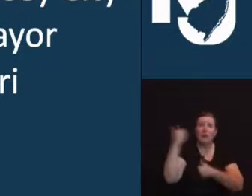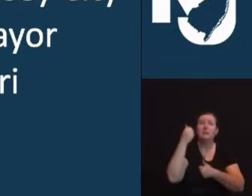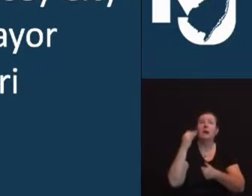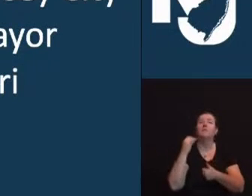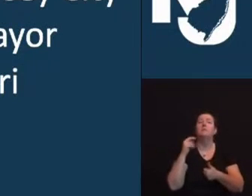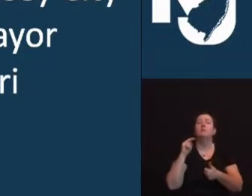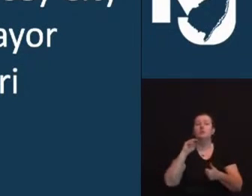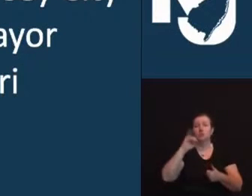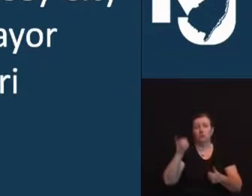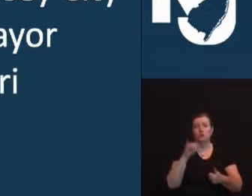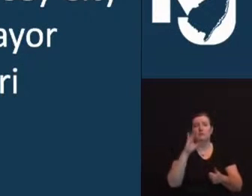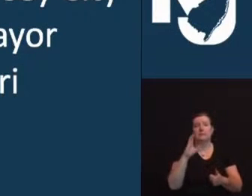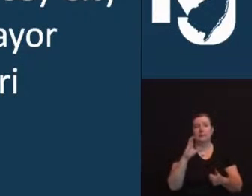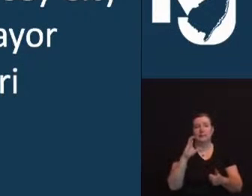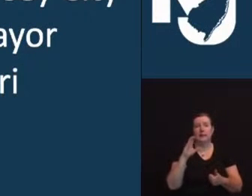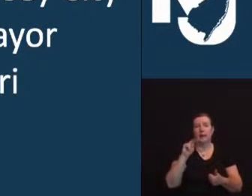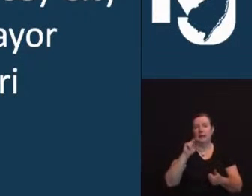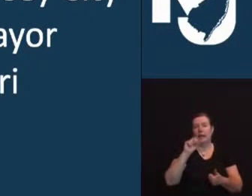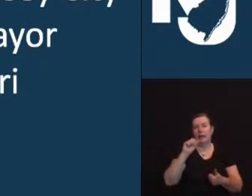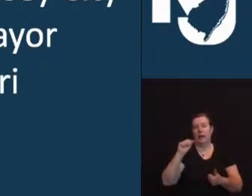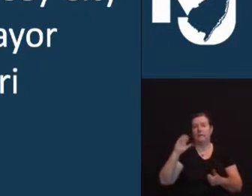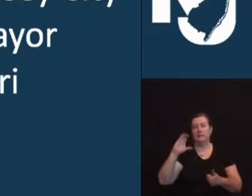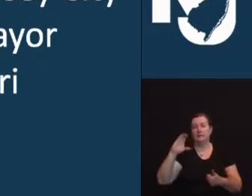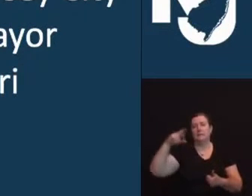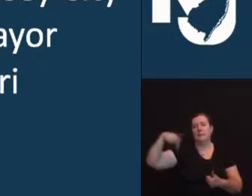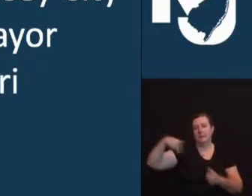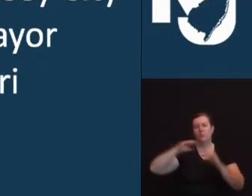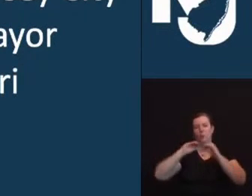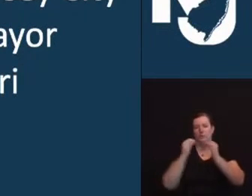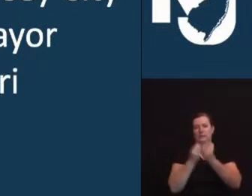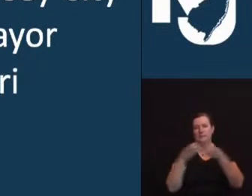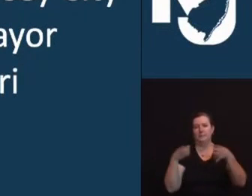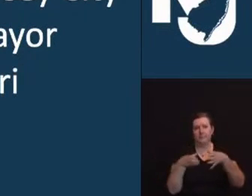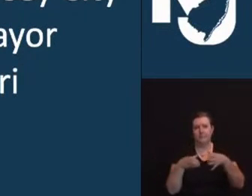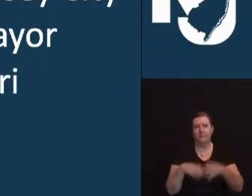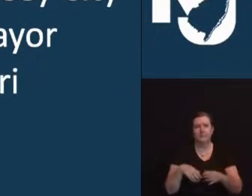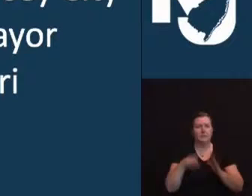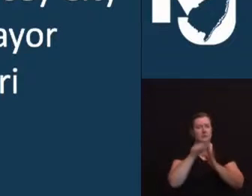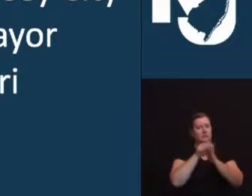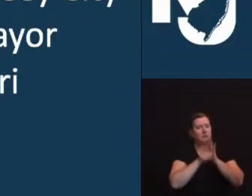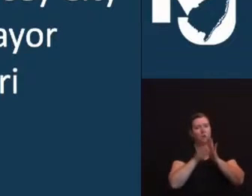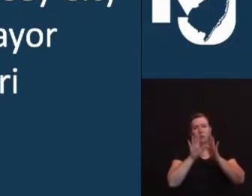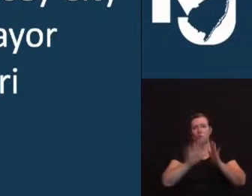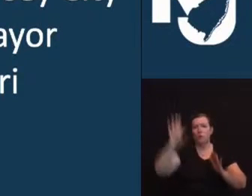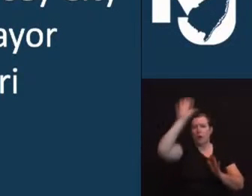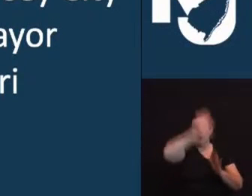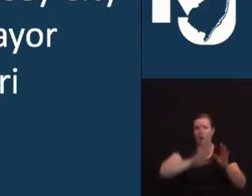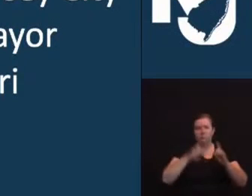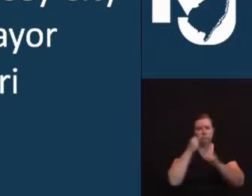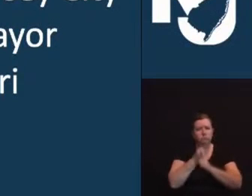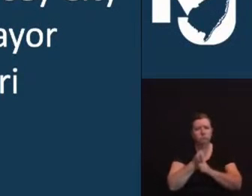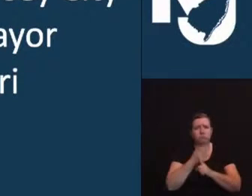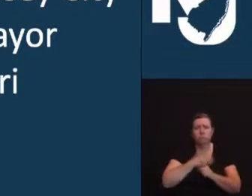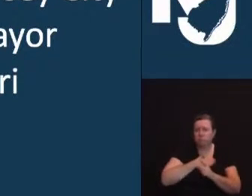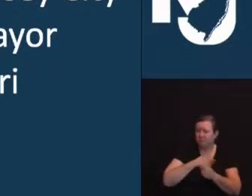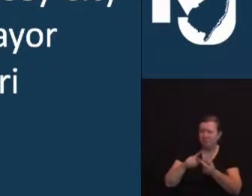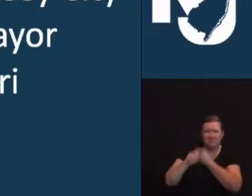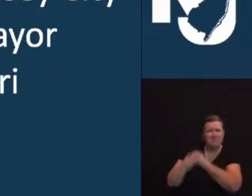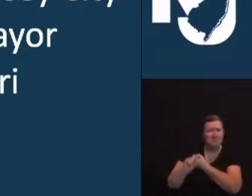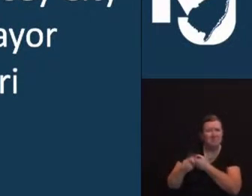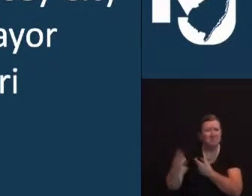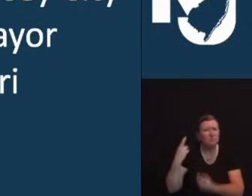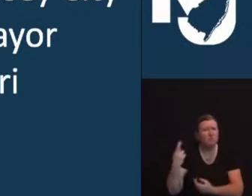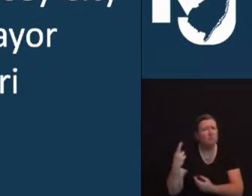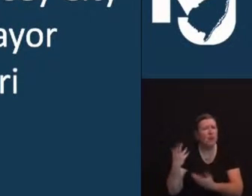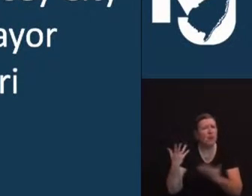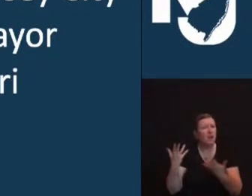But he also had a statewide impact. Again, I was fortunate to call him a close friend, and he served ably during my transition as a member